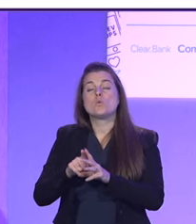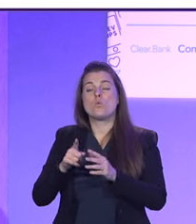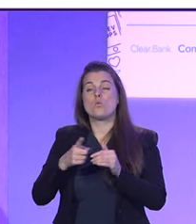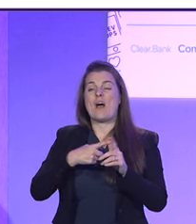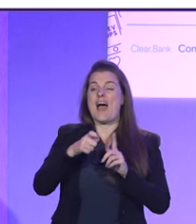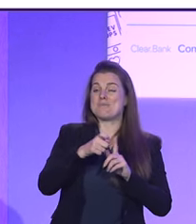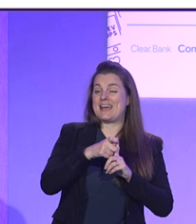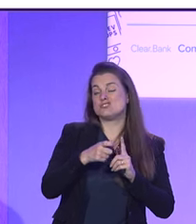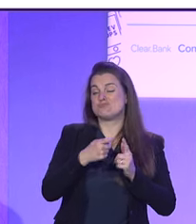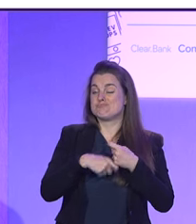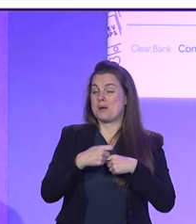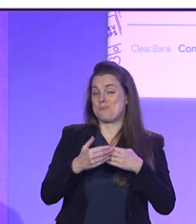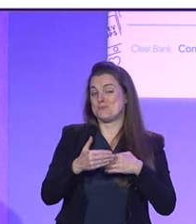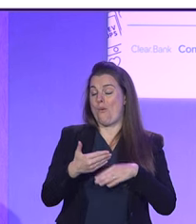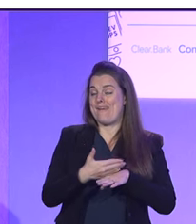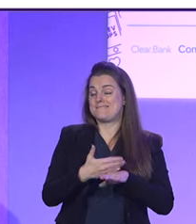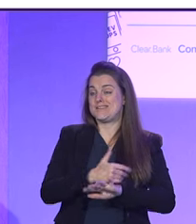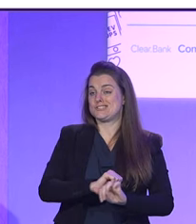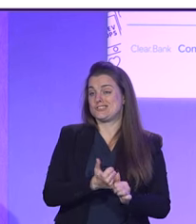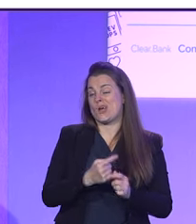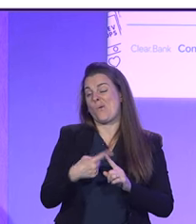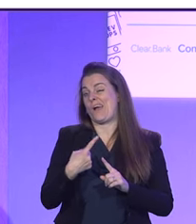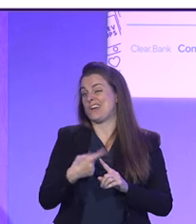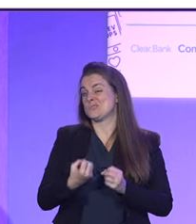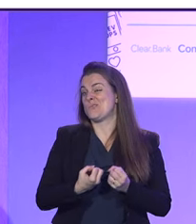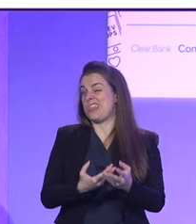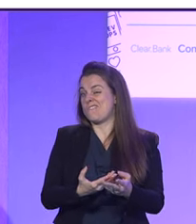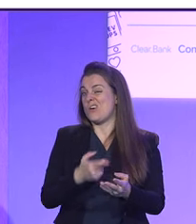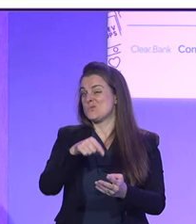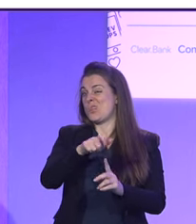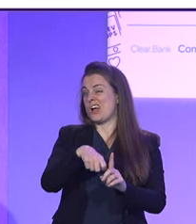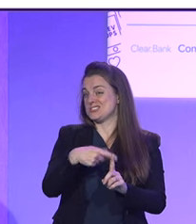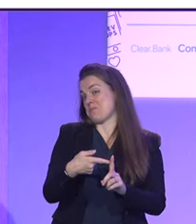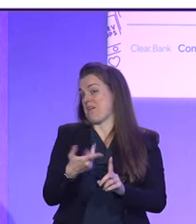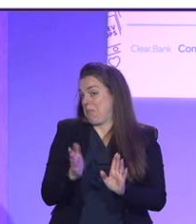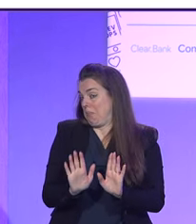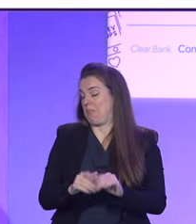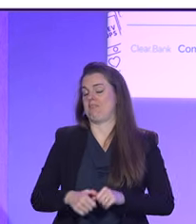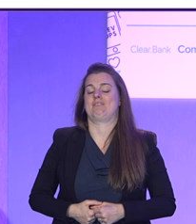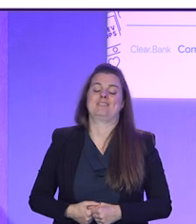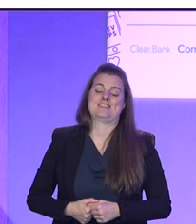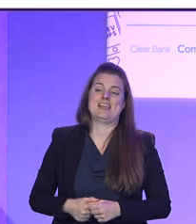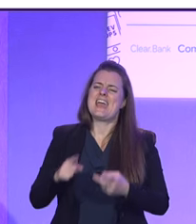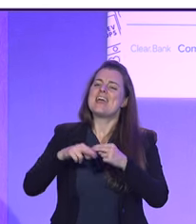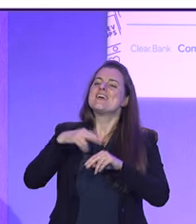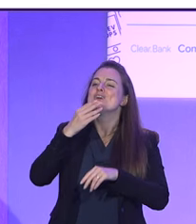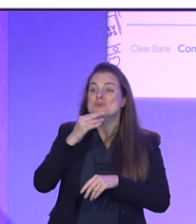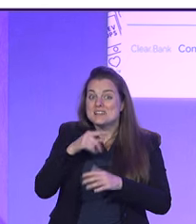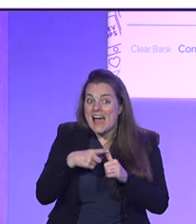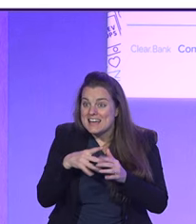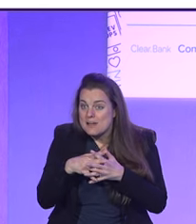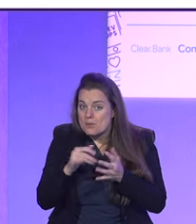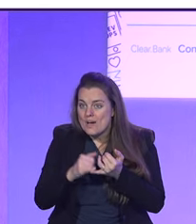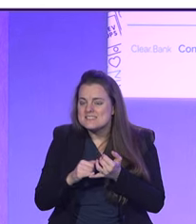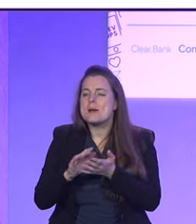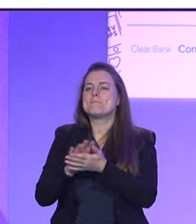is usually more efficient and also quicker to deliver to the customer. Again, if you use AWS, there is a check